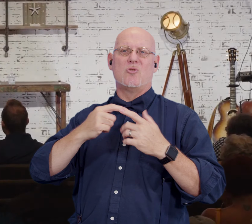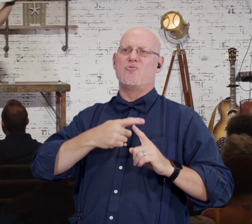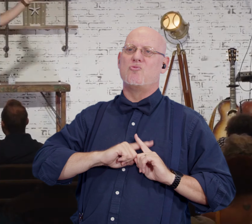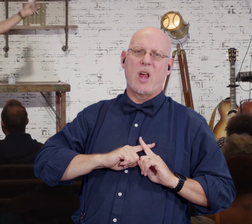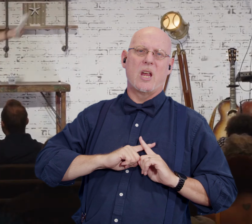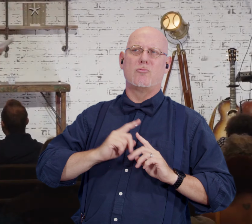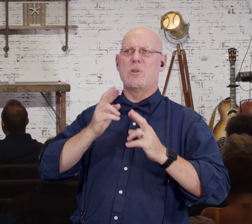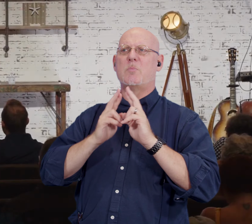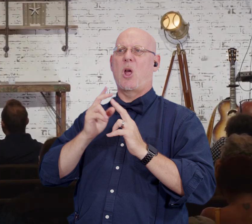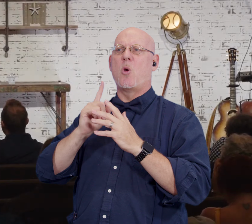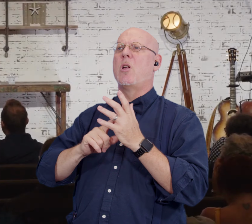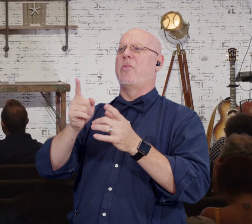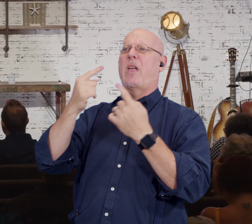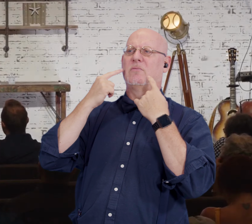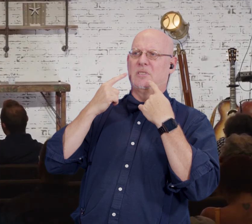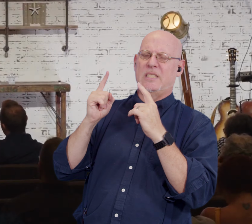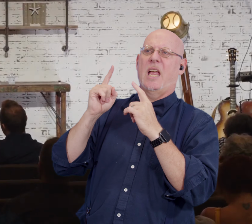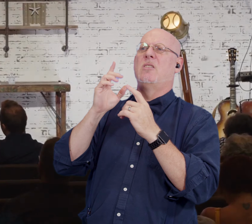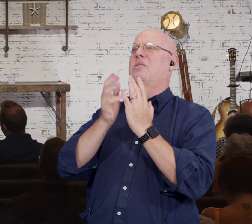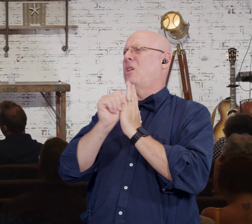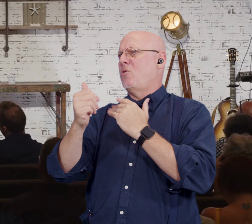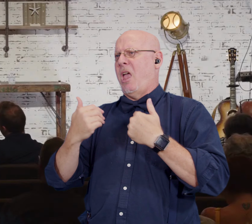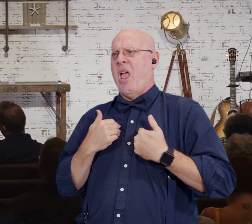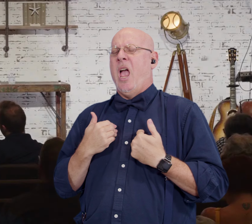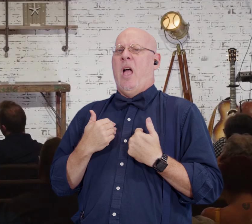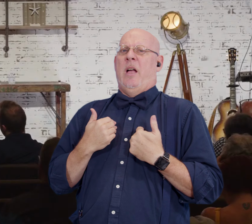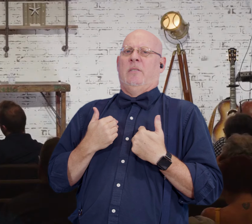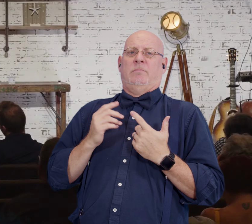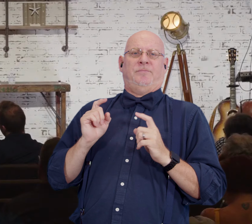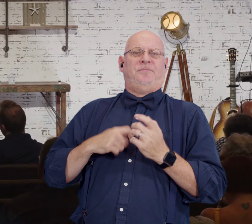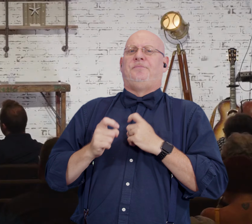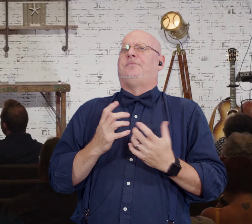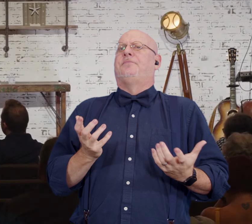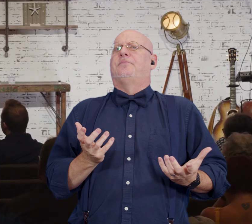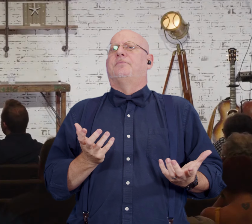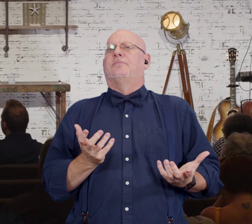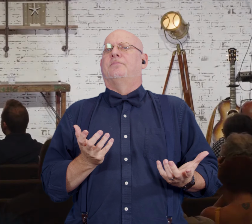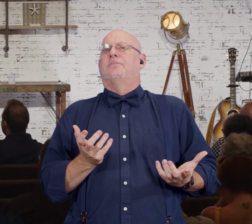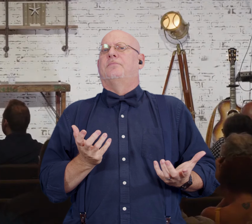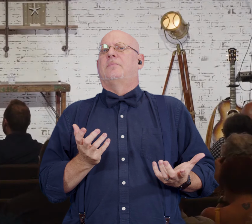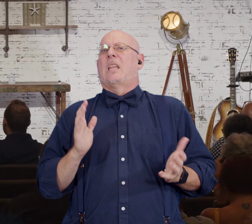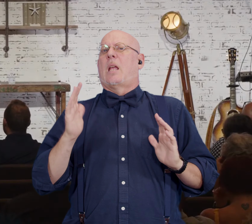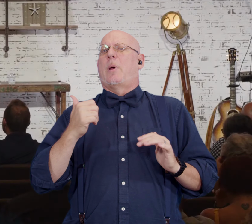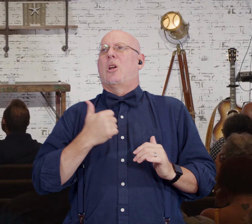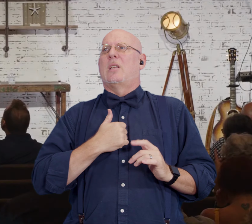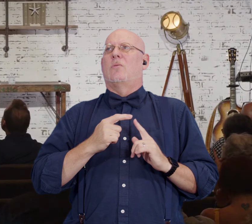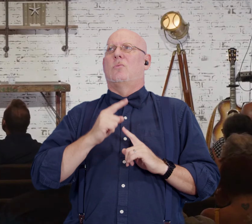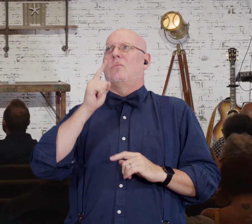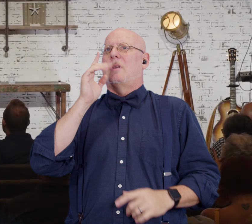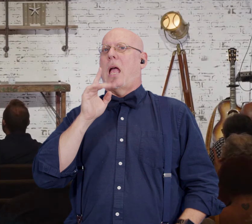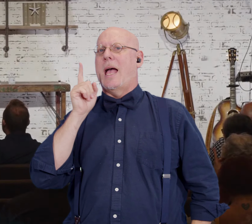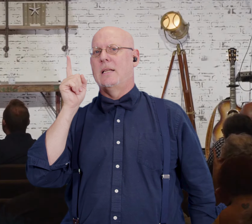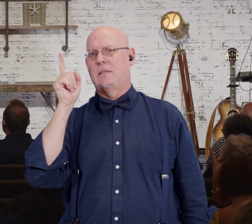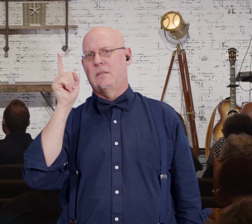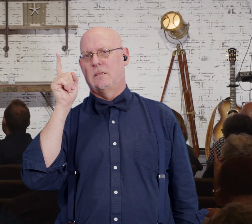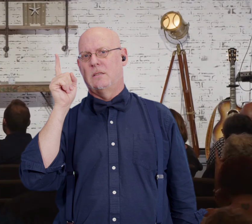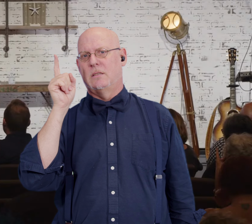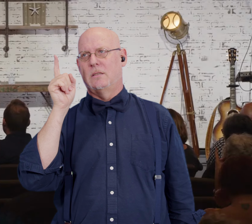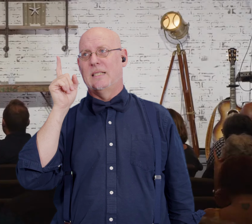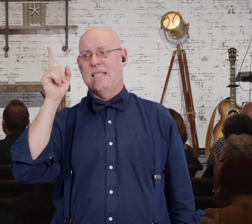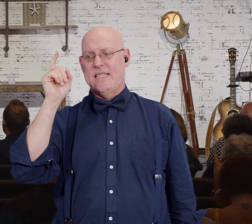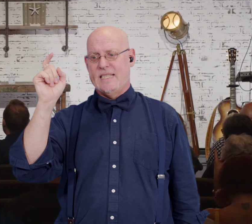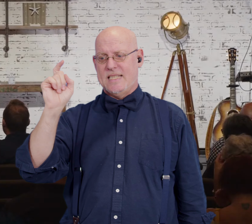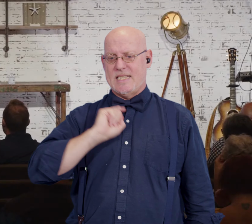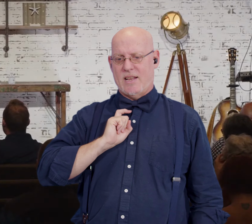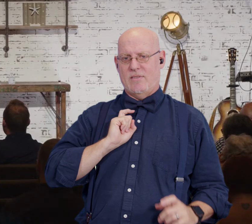or Christian that we respect, what they have done, the skills that they have, instead, let's compare ourselves to the Lord. And realize